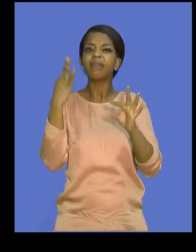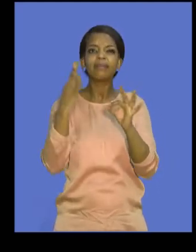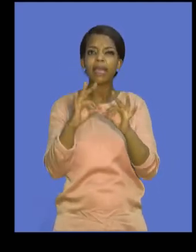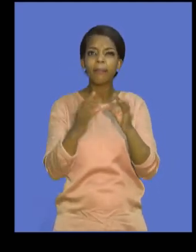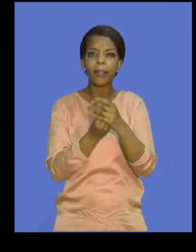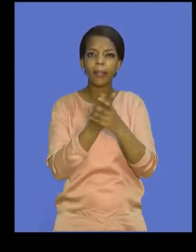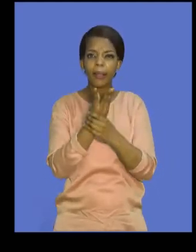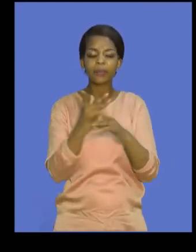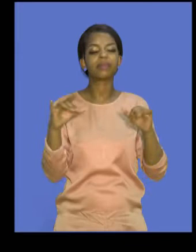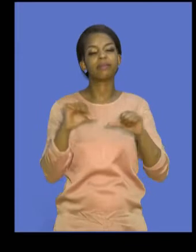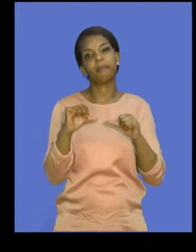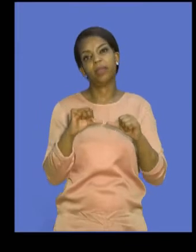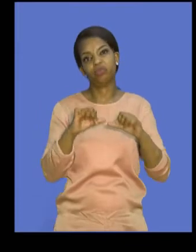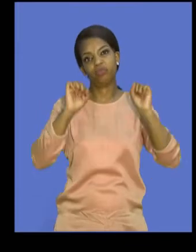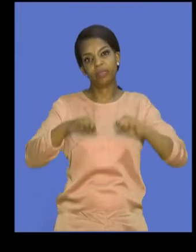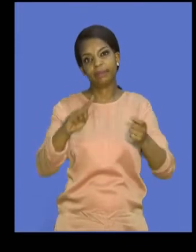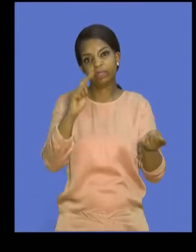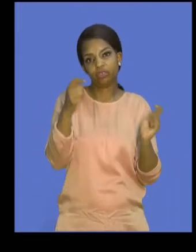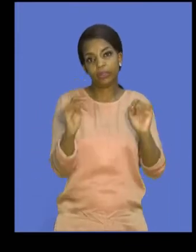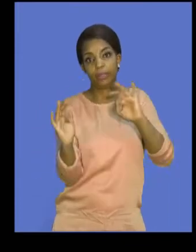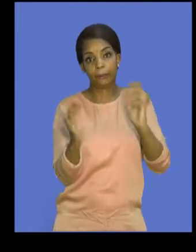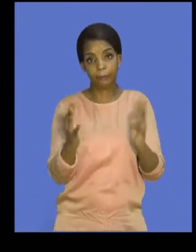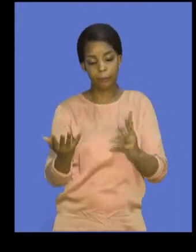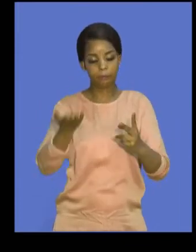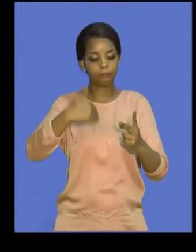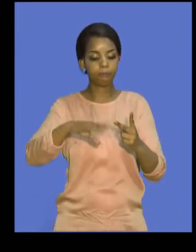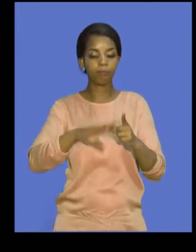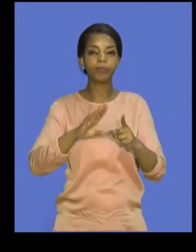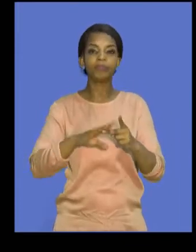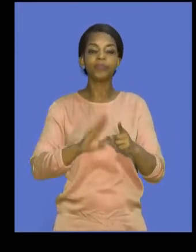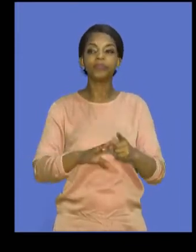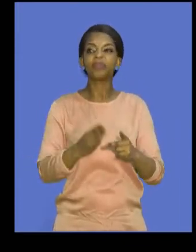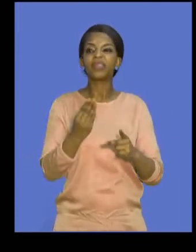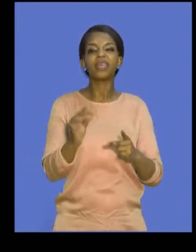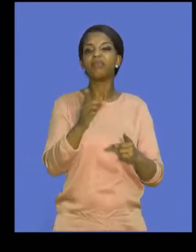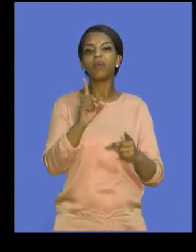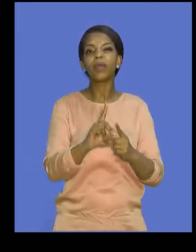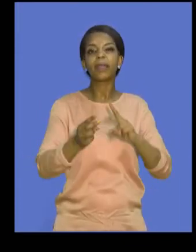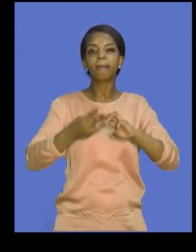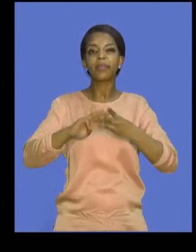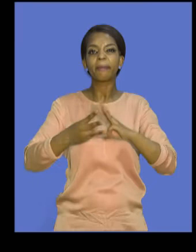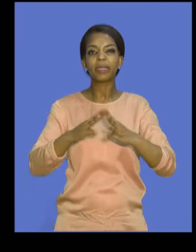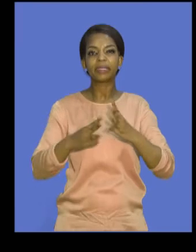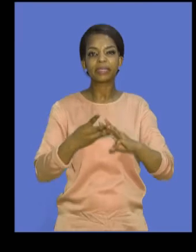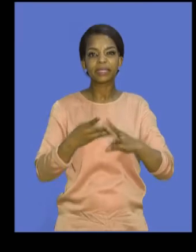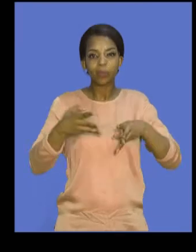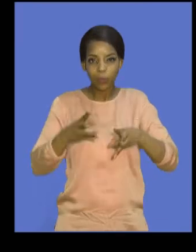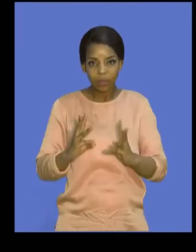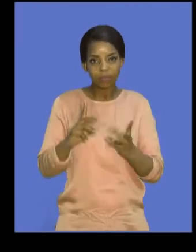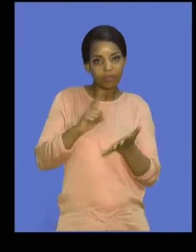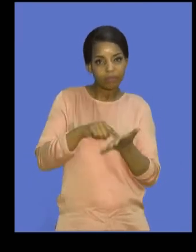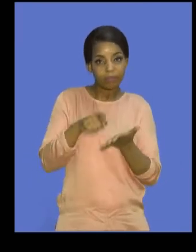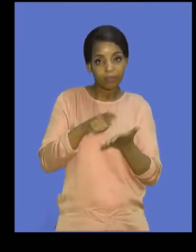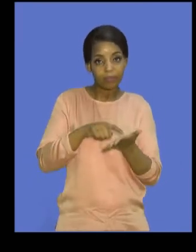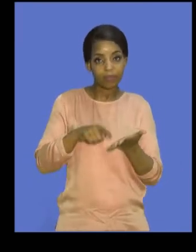constant. And also, this is linked to an arithmetic pattern, which I know that we might be familiar with